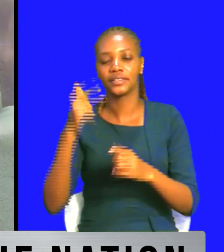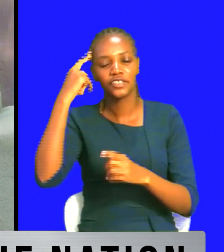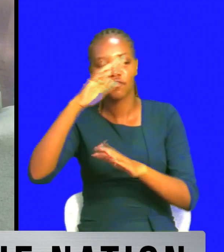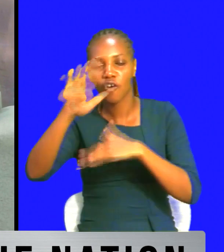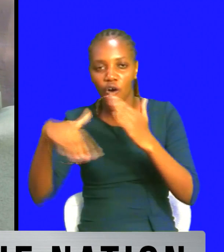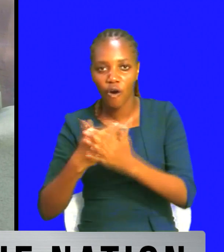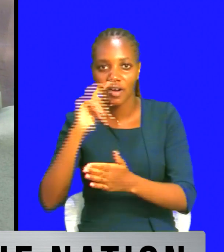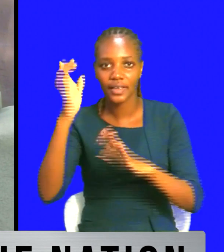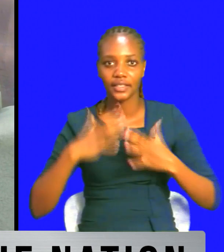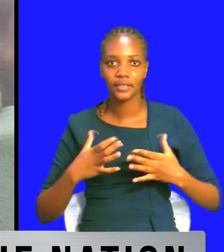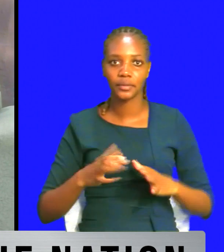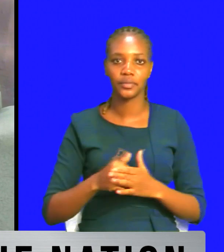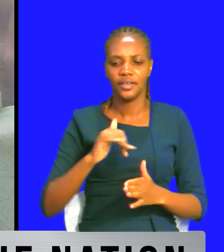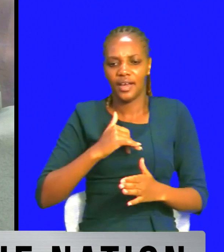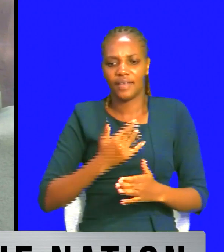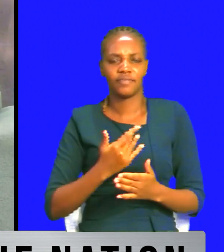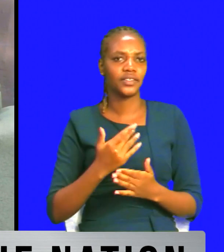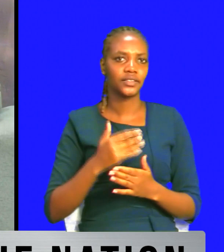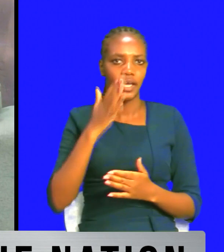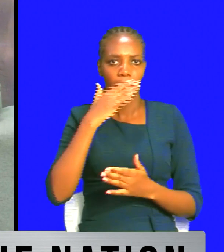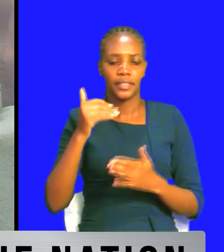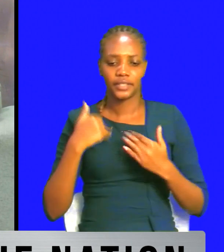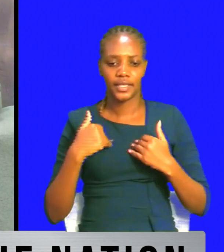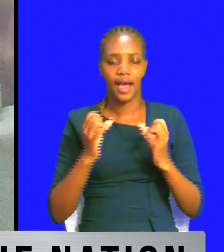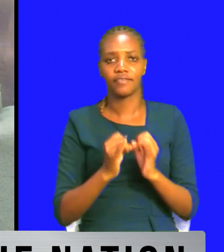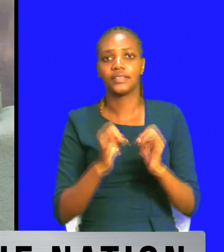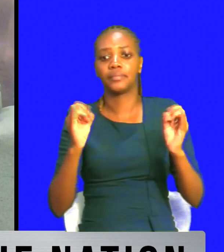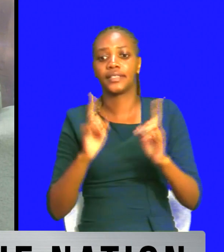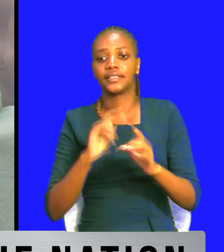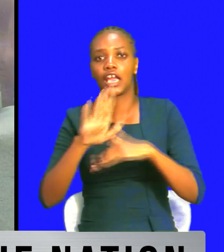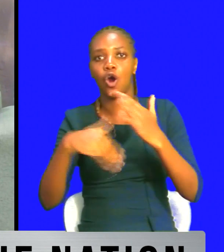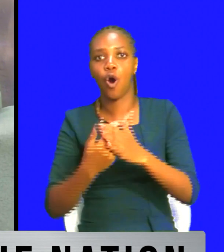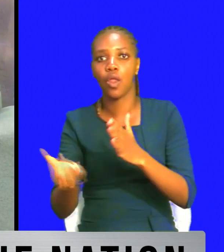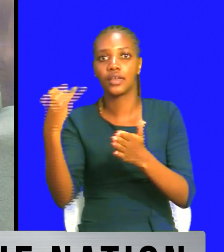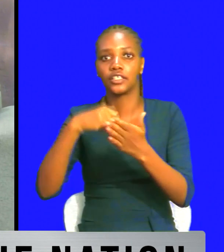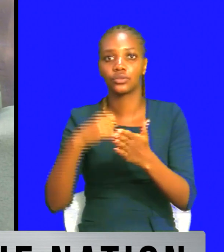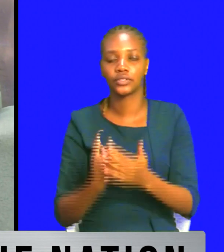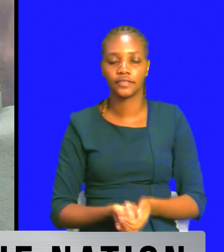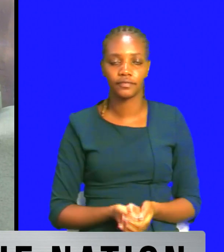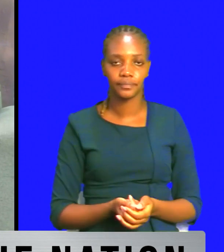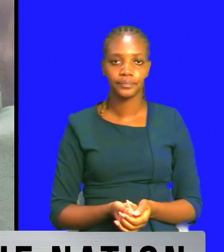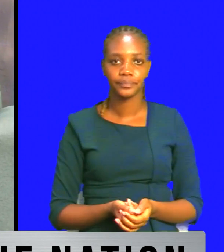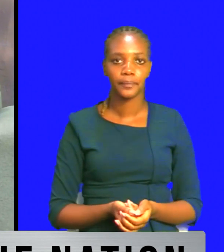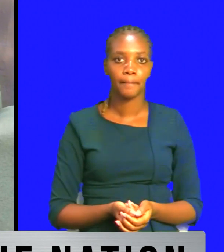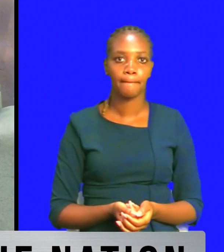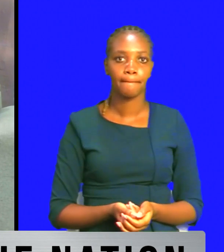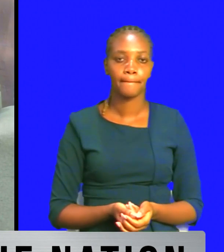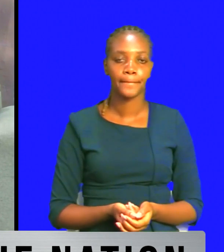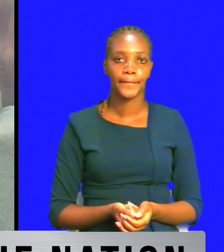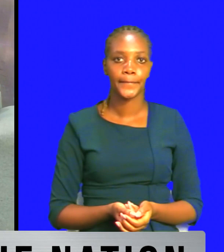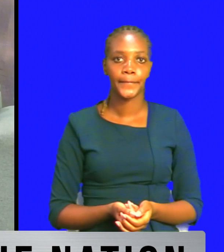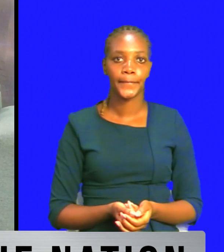In fact, it should have been an independent kind of all-inclusive, you say? All-inclusive as opposed to bipartisan. Yeah, for me, Okay. yeah.